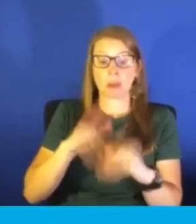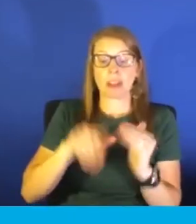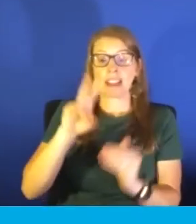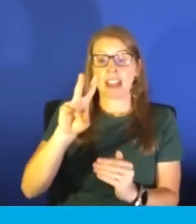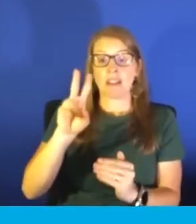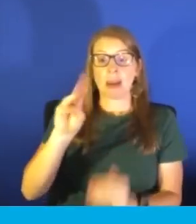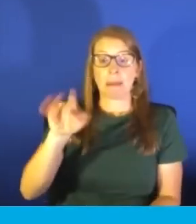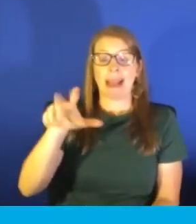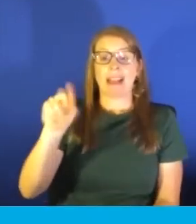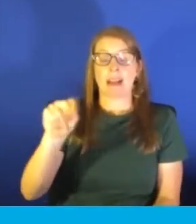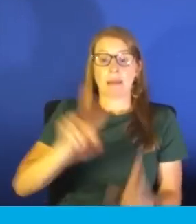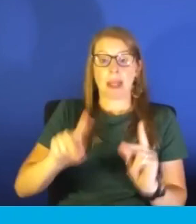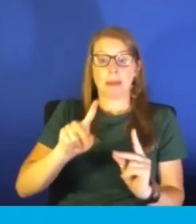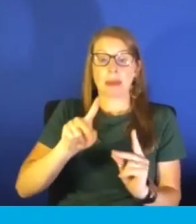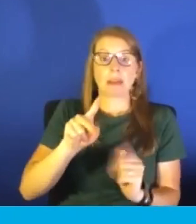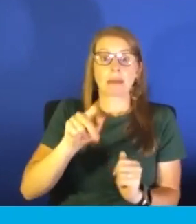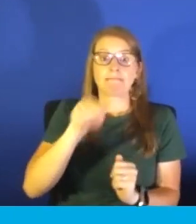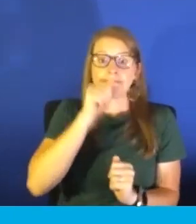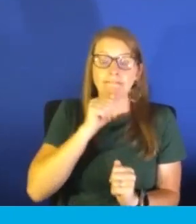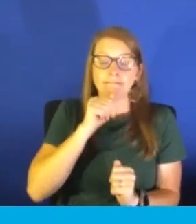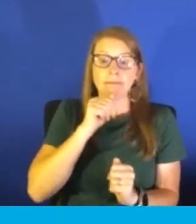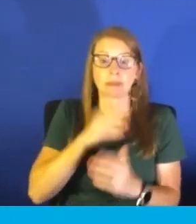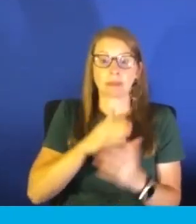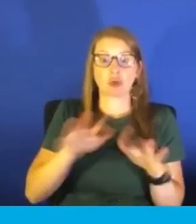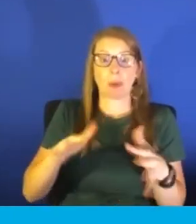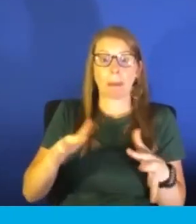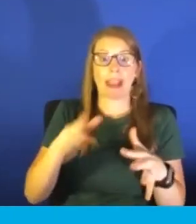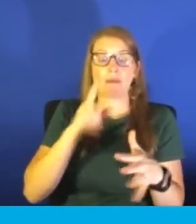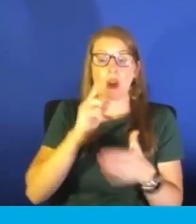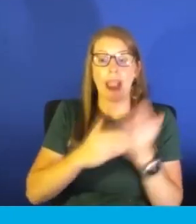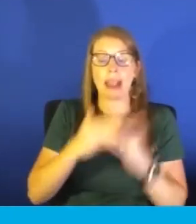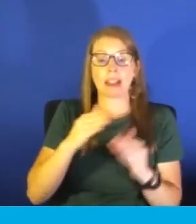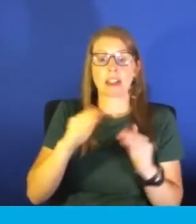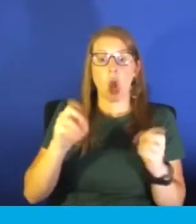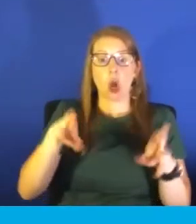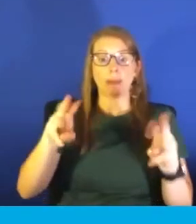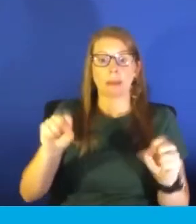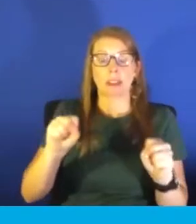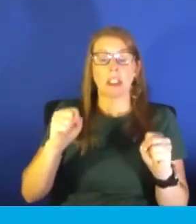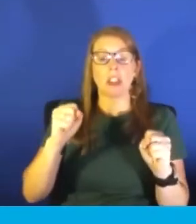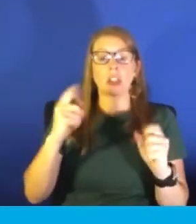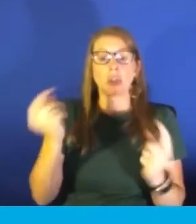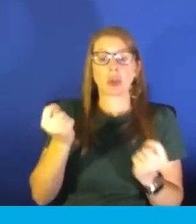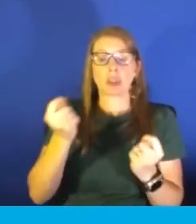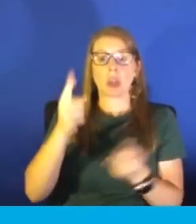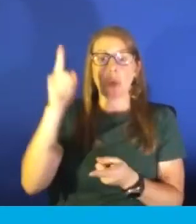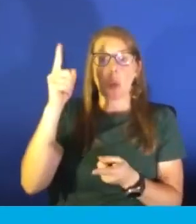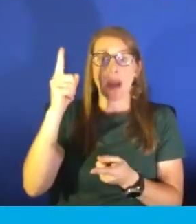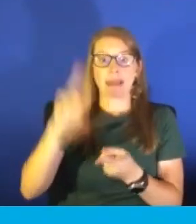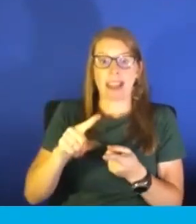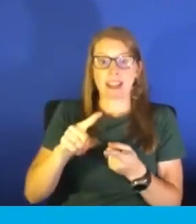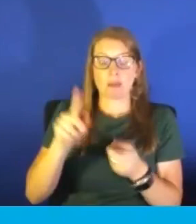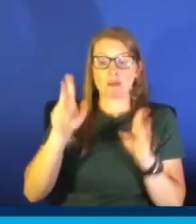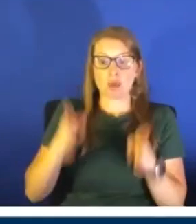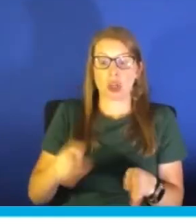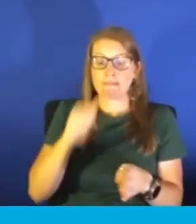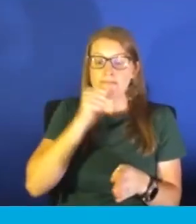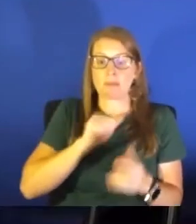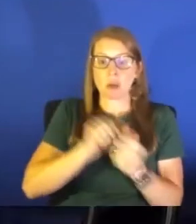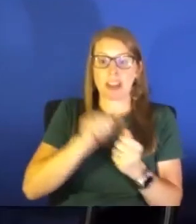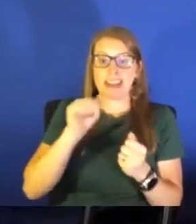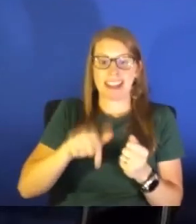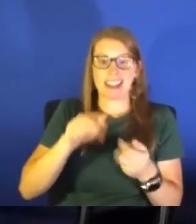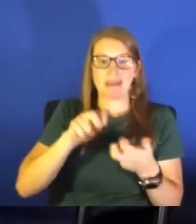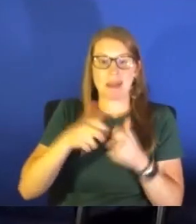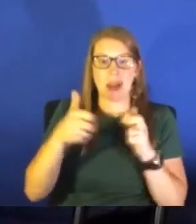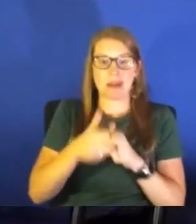people suffer trembling in the hands or arms. But Tuesday, there will be one less person suffering with the problem. I'm